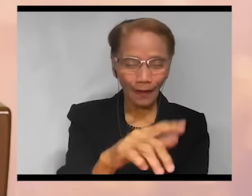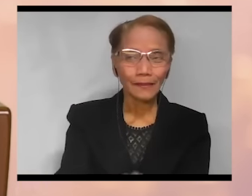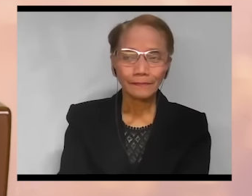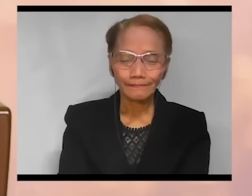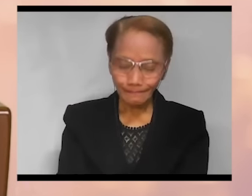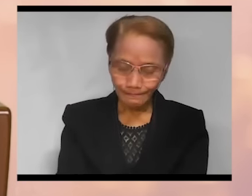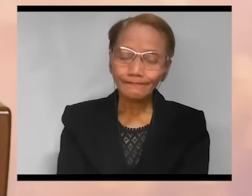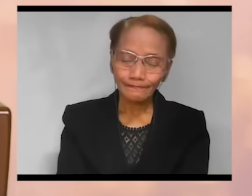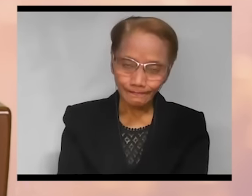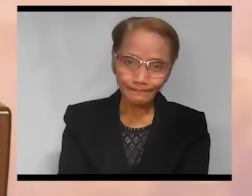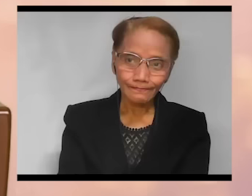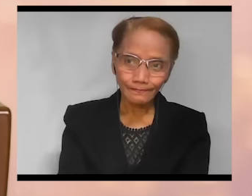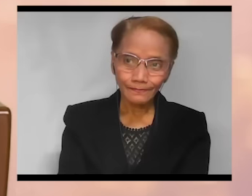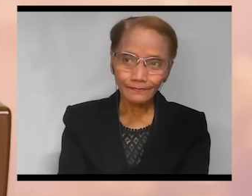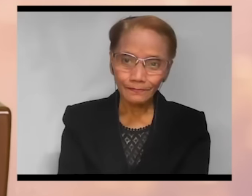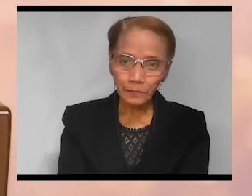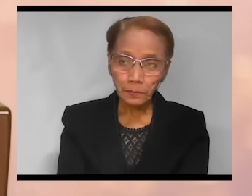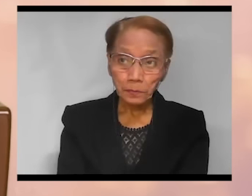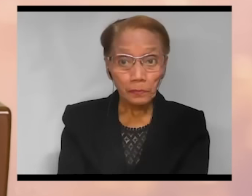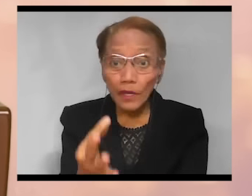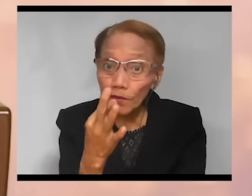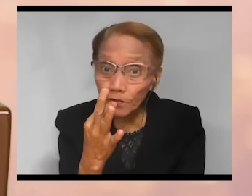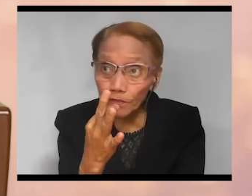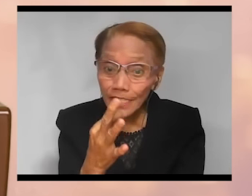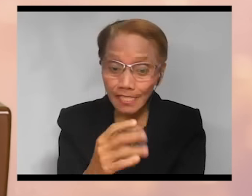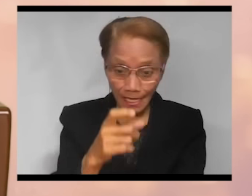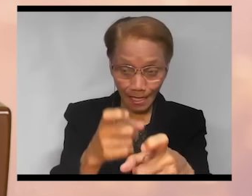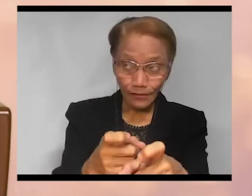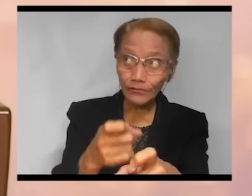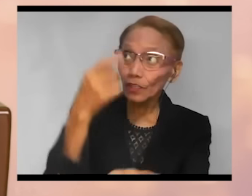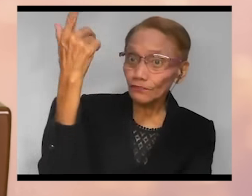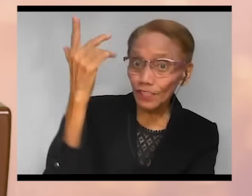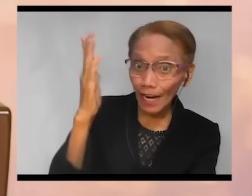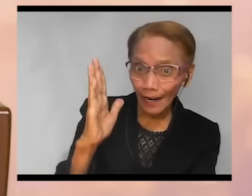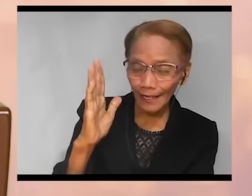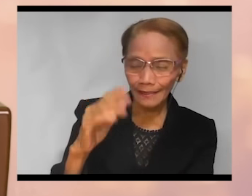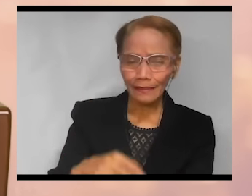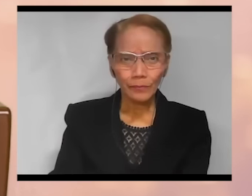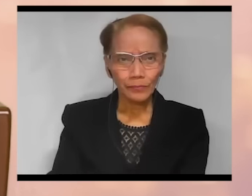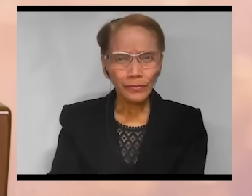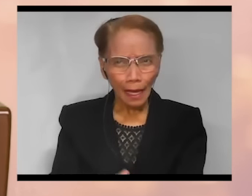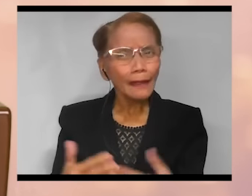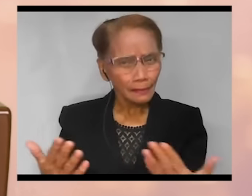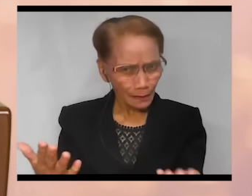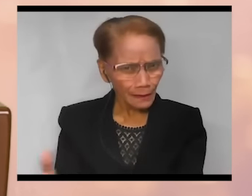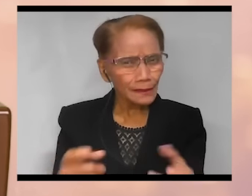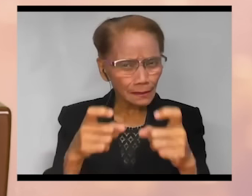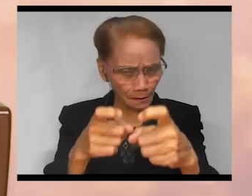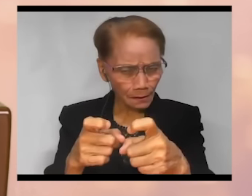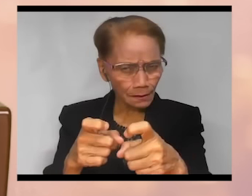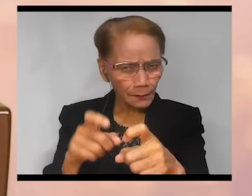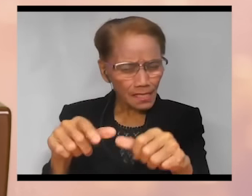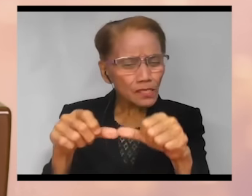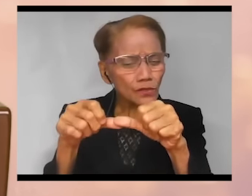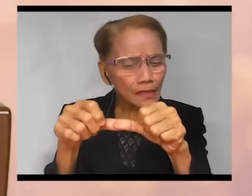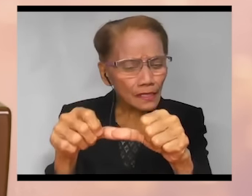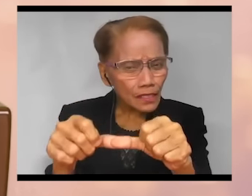Yes, food is a gift of God. And as a gift, it must continue becoming a